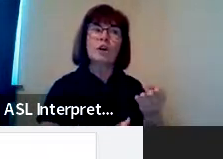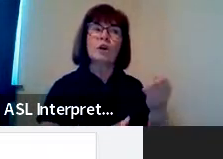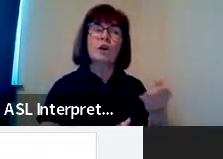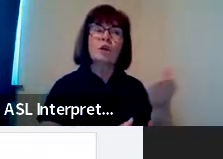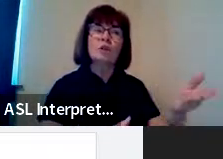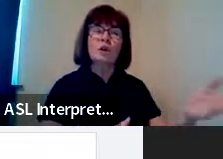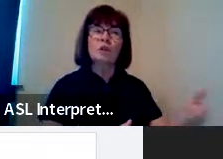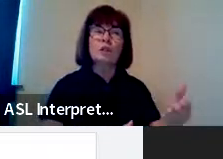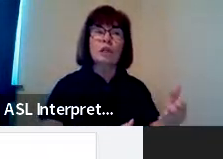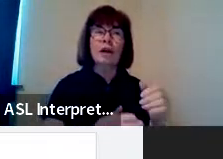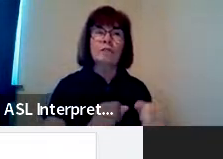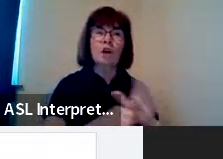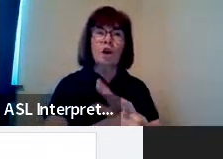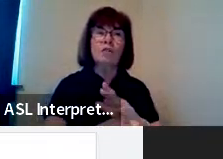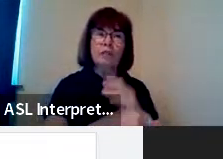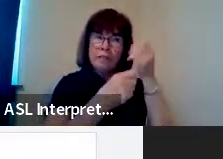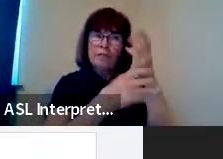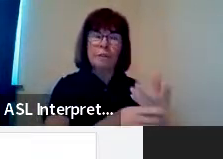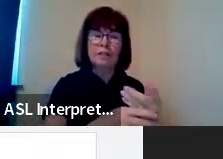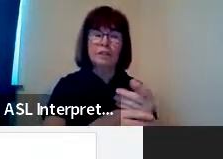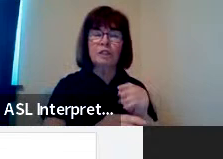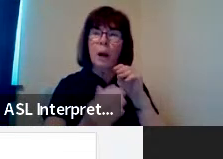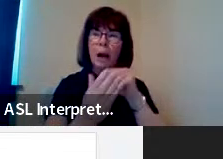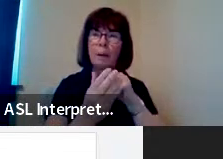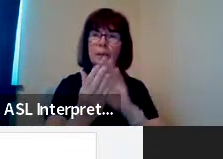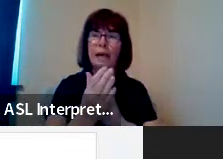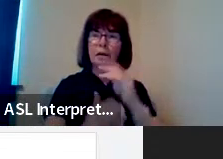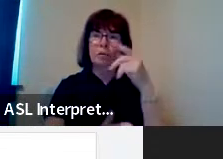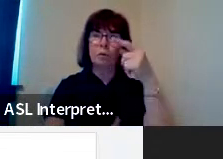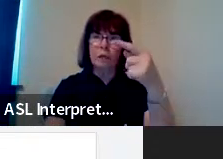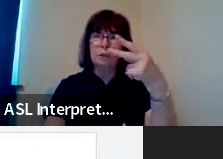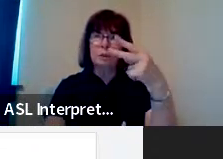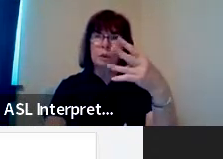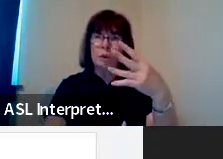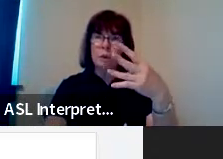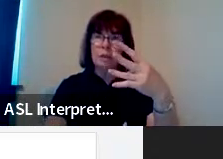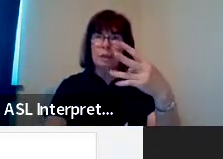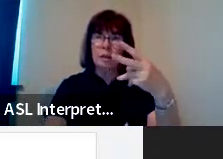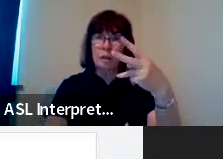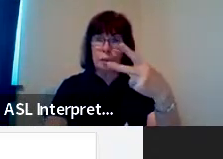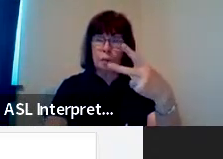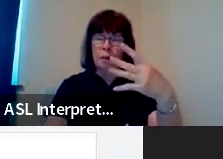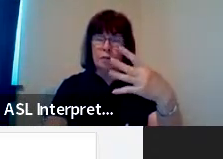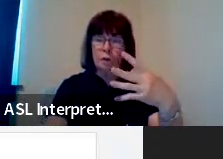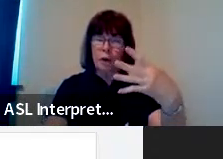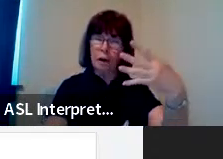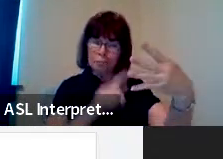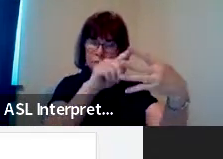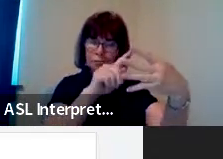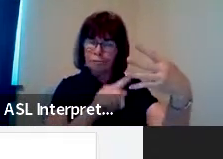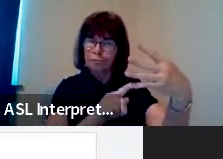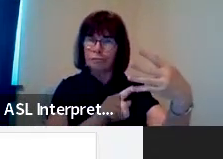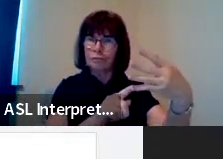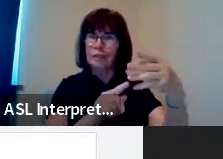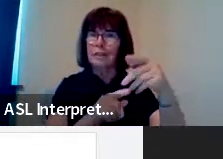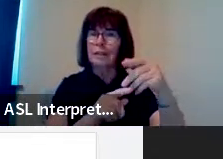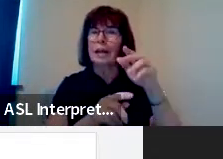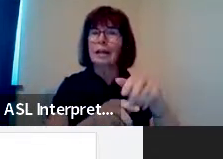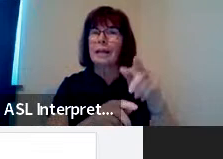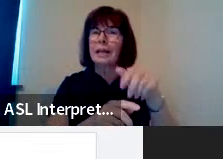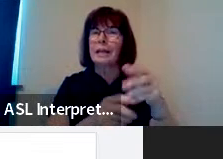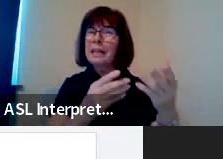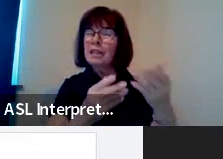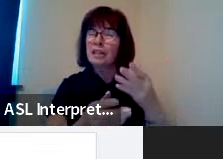top 4 in that order. And I think the reason I'm trying to emphasize that is because it's instructive about where public health may not